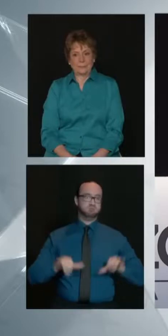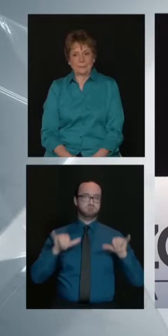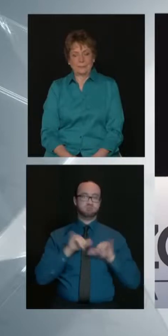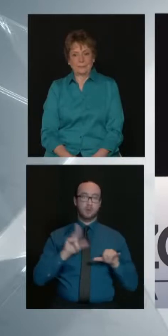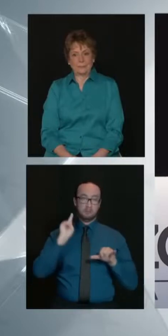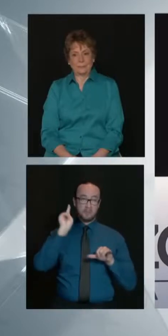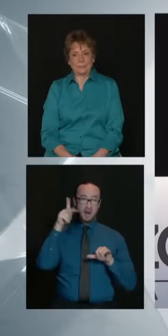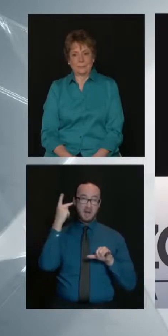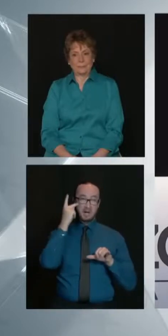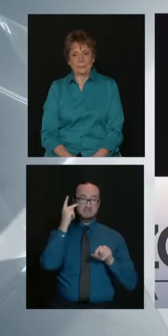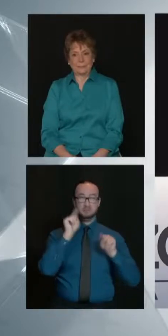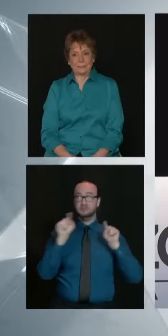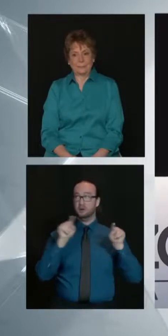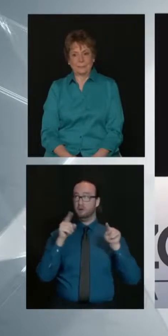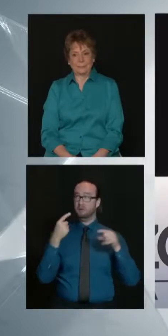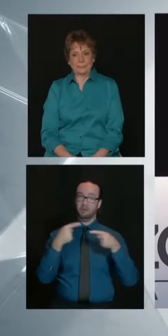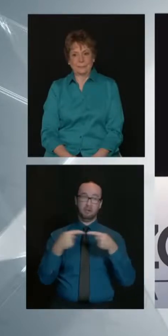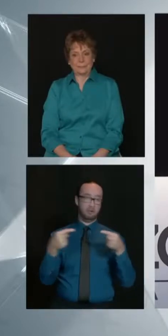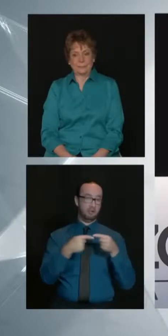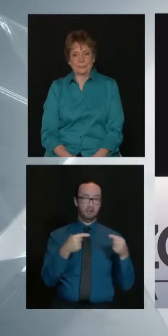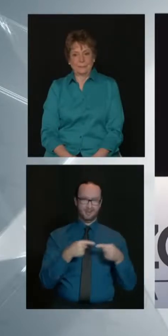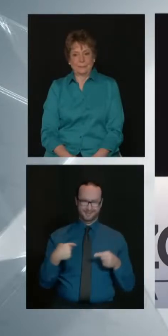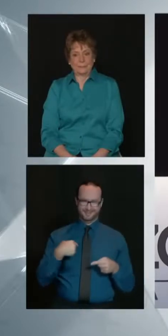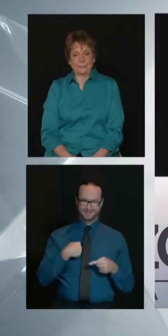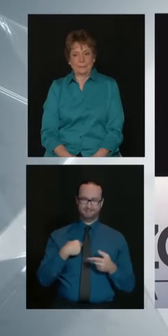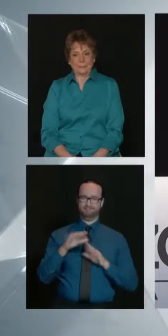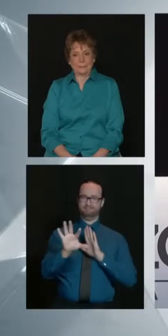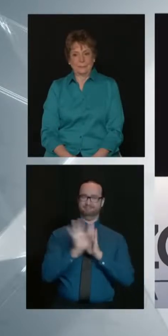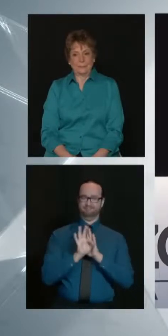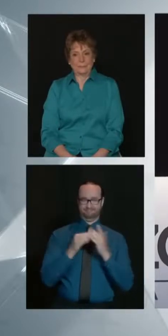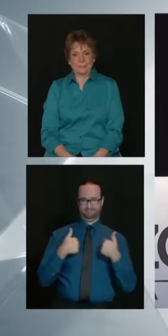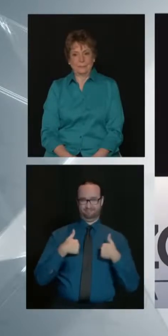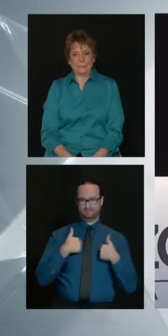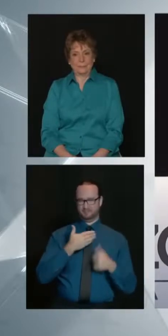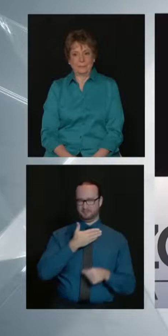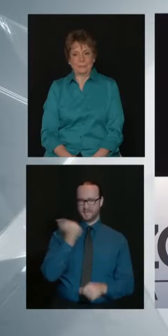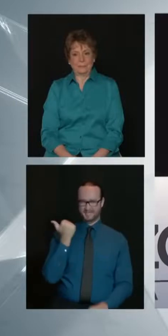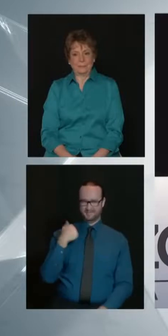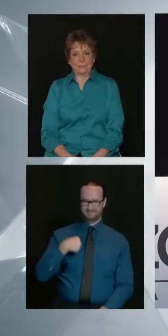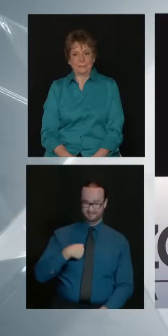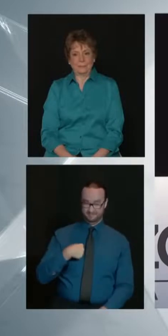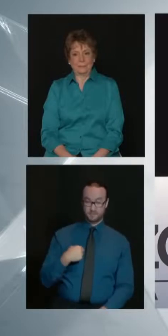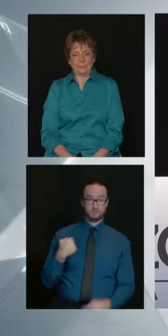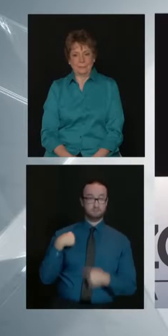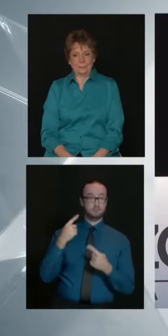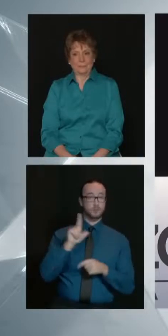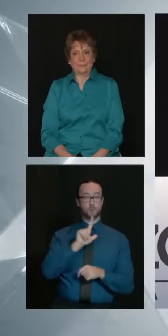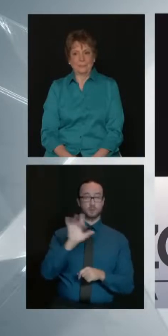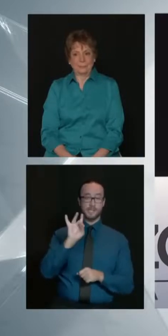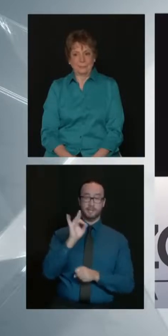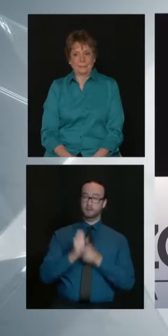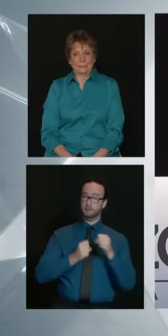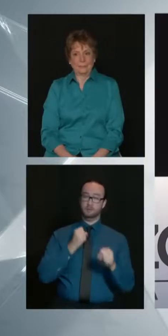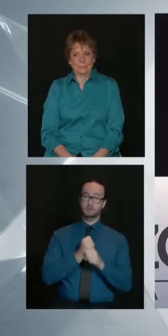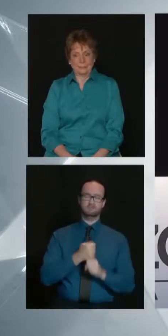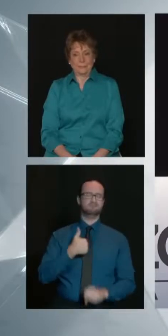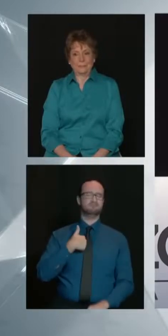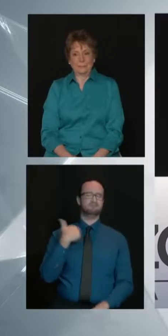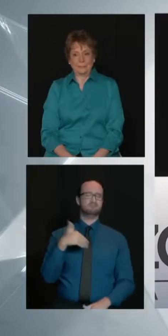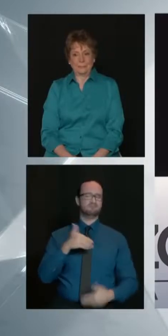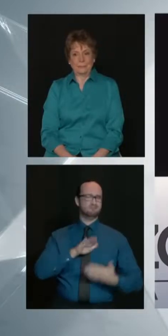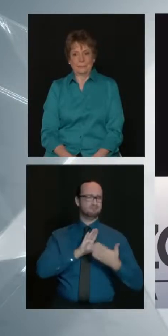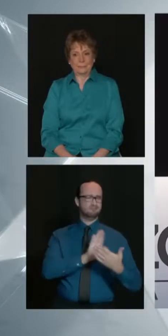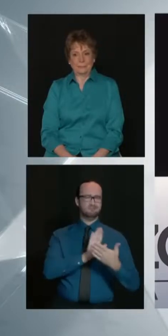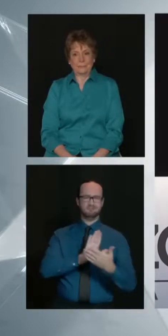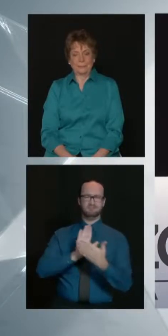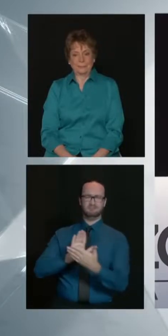last 28 years, I've been thinking outside the box as a criminal defense attorney. But the most important thing I've done